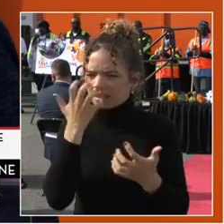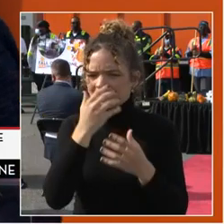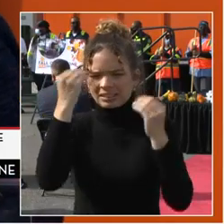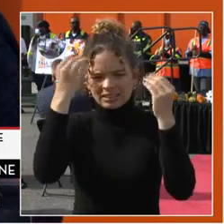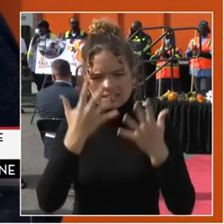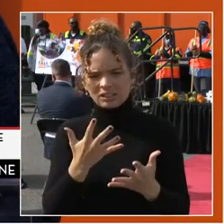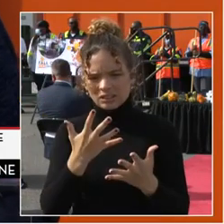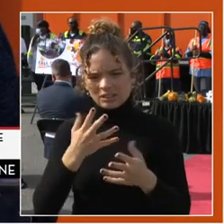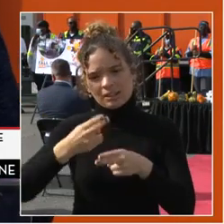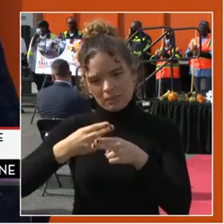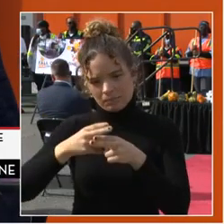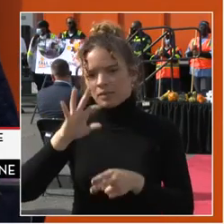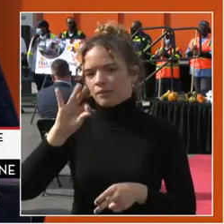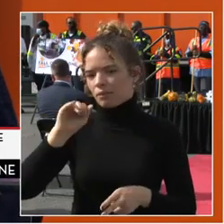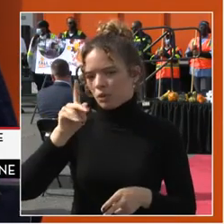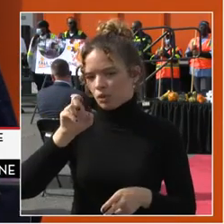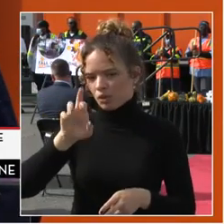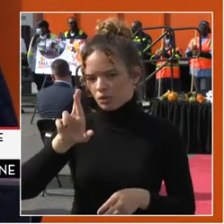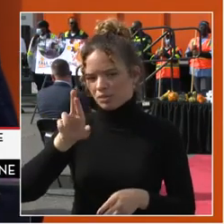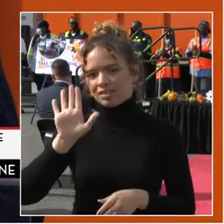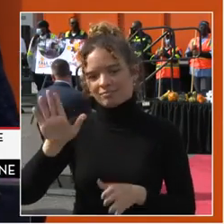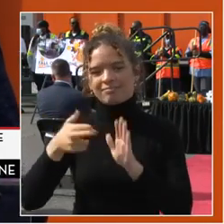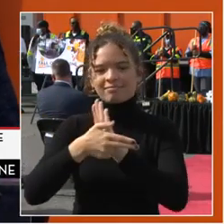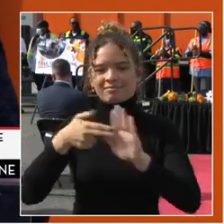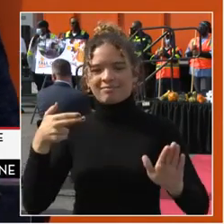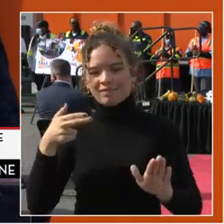named Washington, D.C.